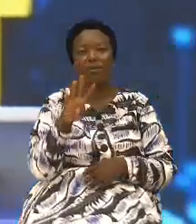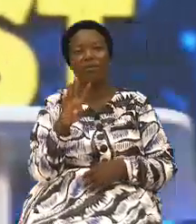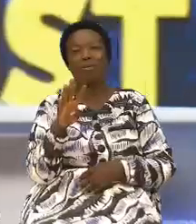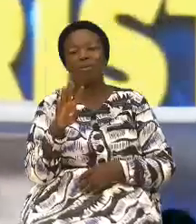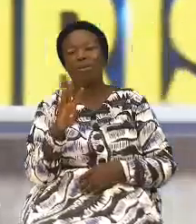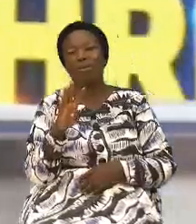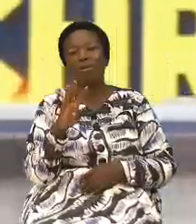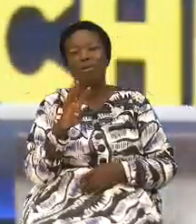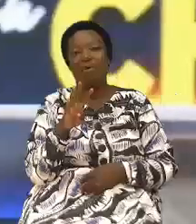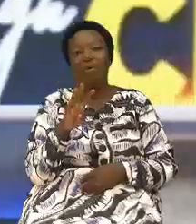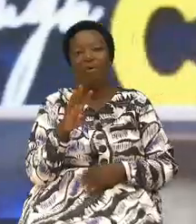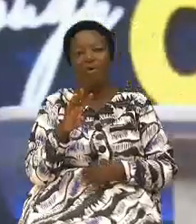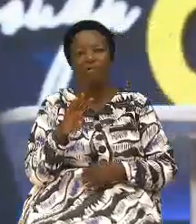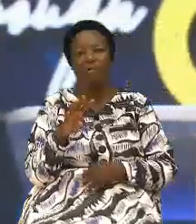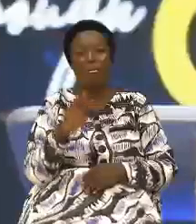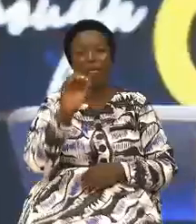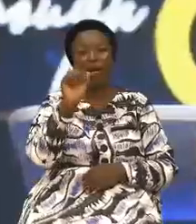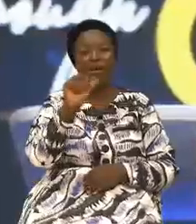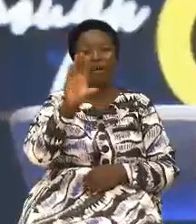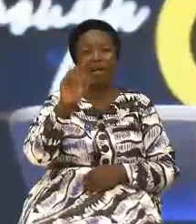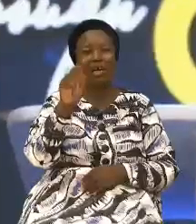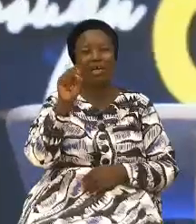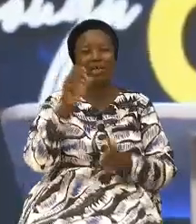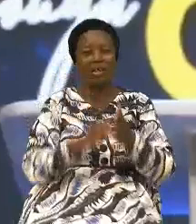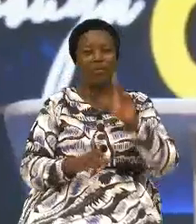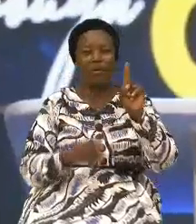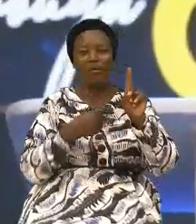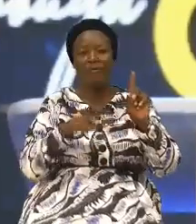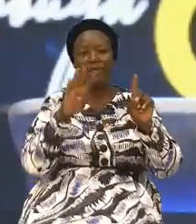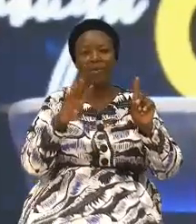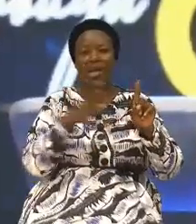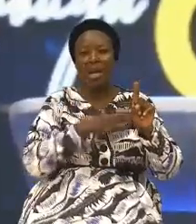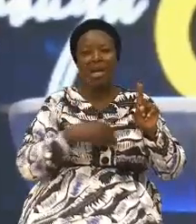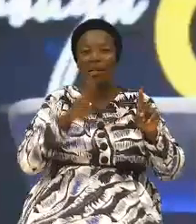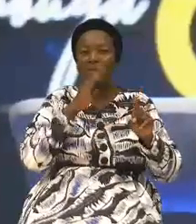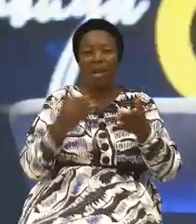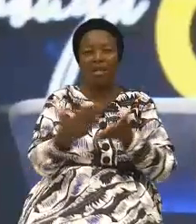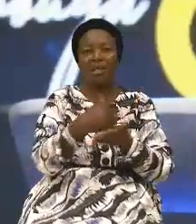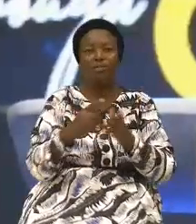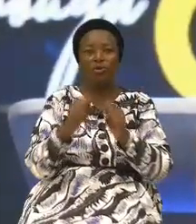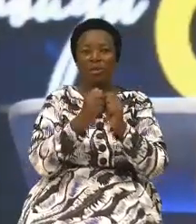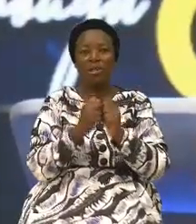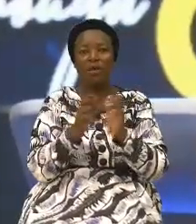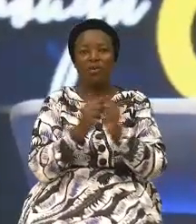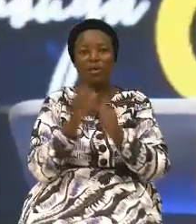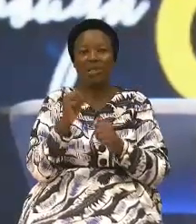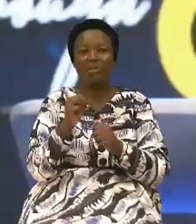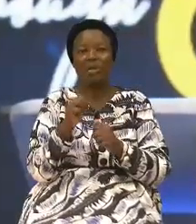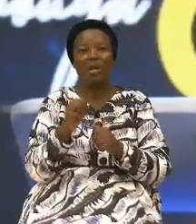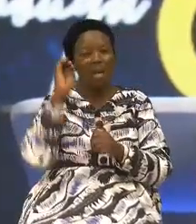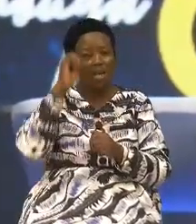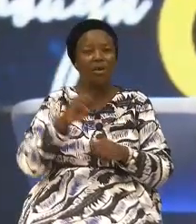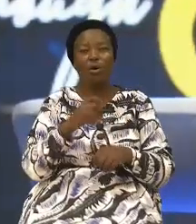chapter 1, reading from verse 4. And being assembled together with them, he commanded